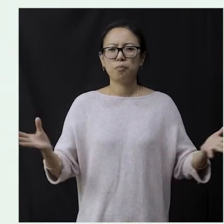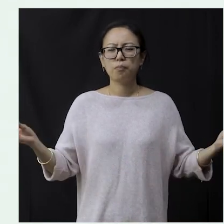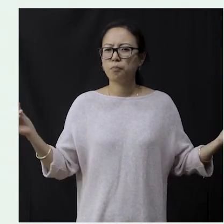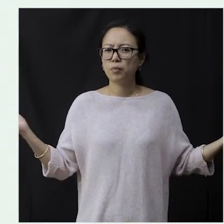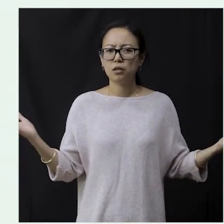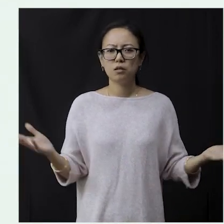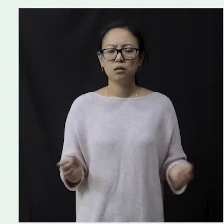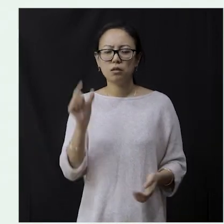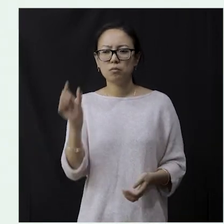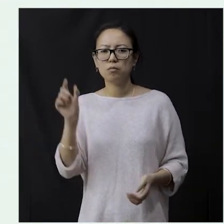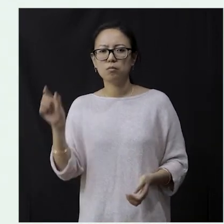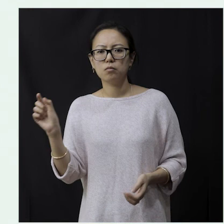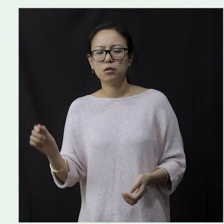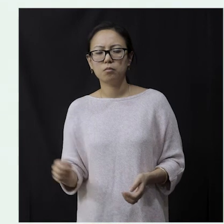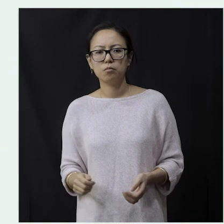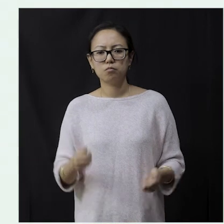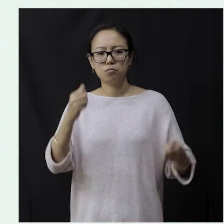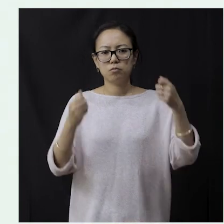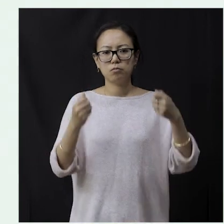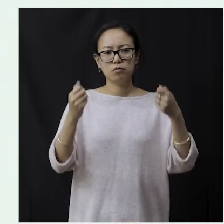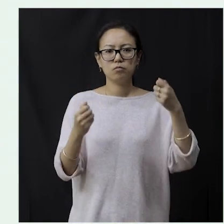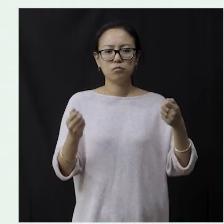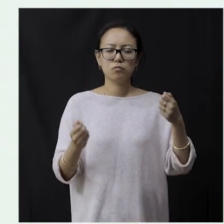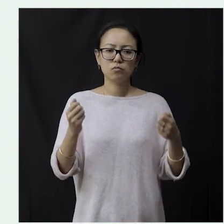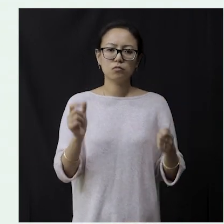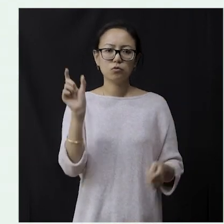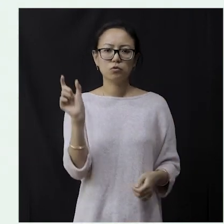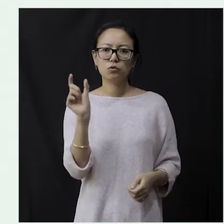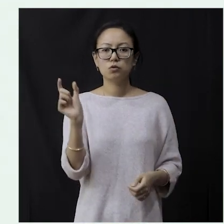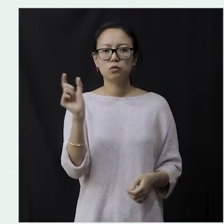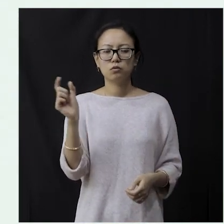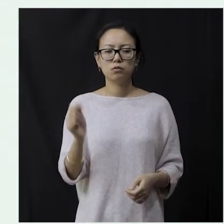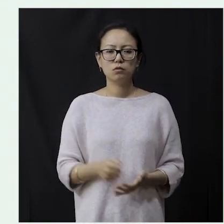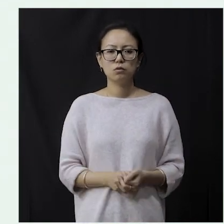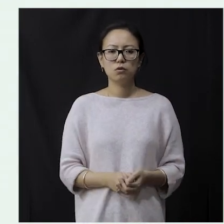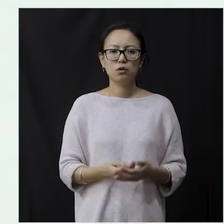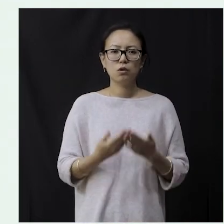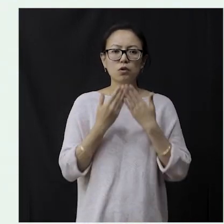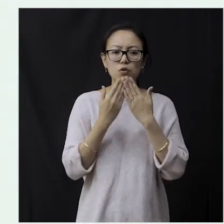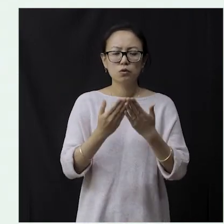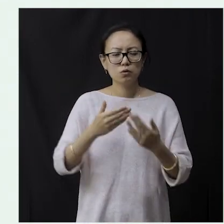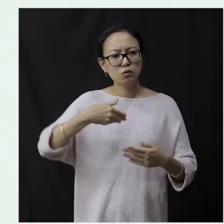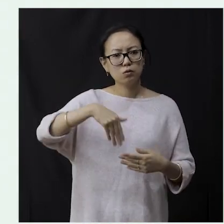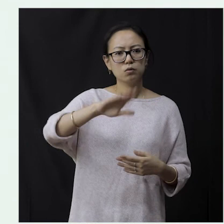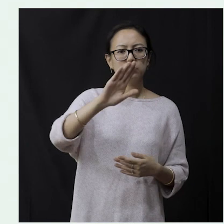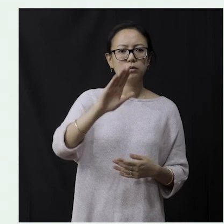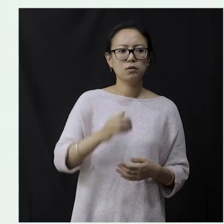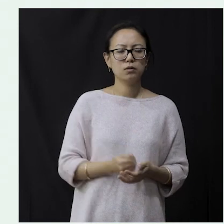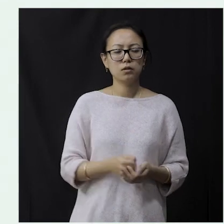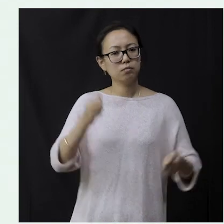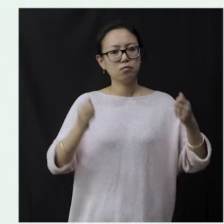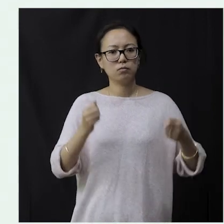Sometimes even to go to your school, you use the land transport. And the land transport is also considered cheap.